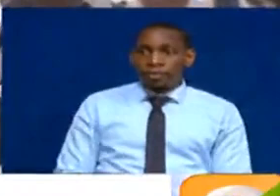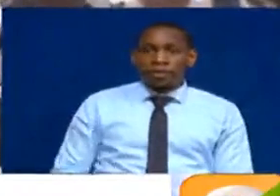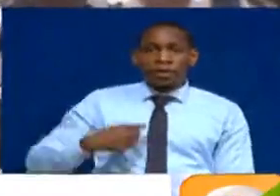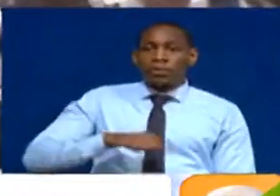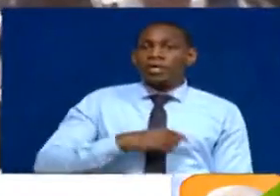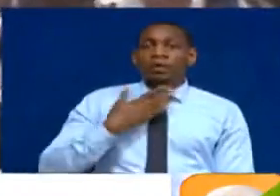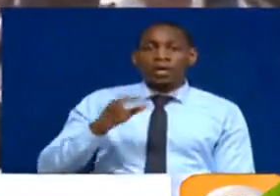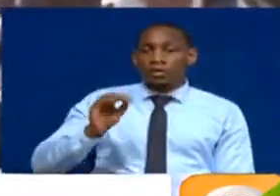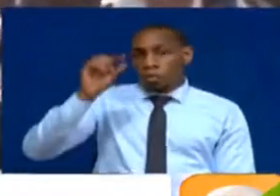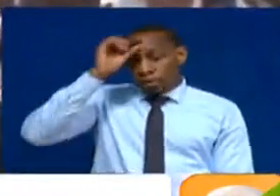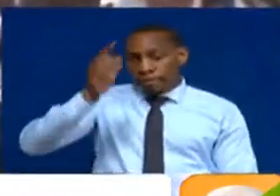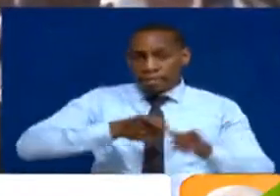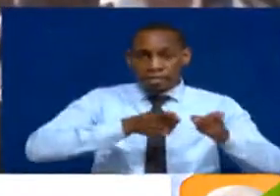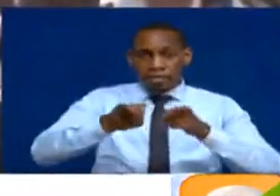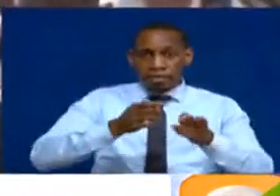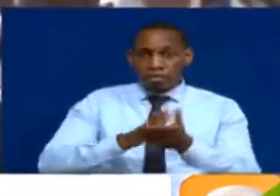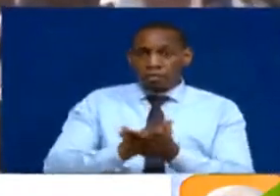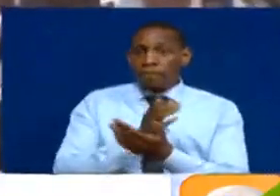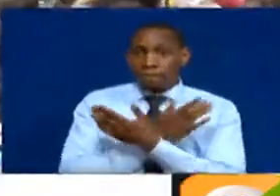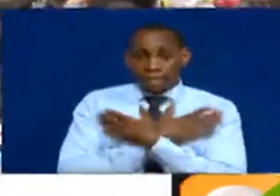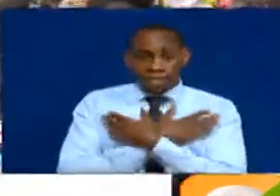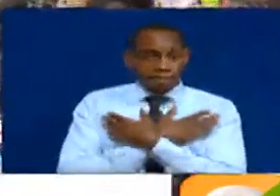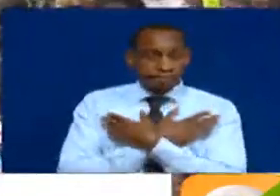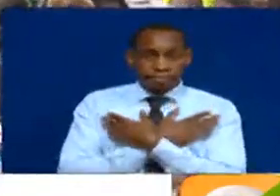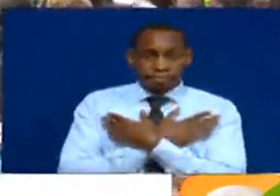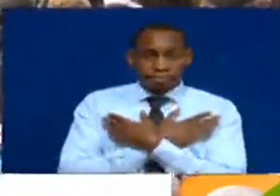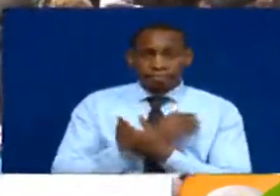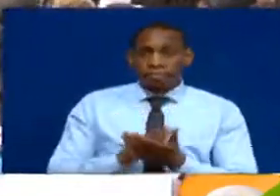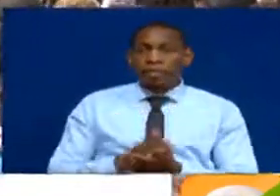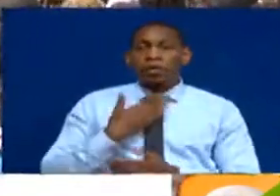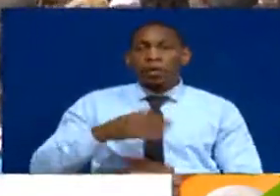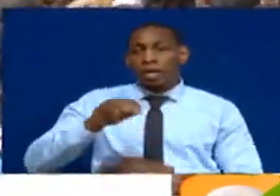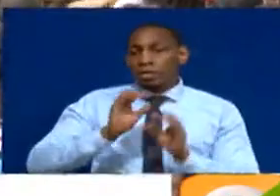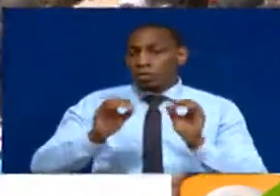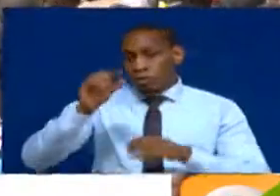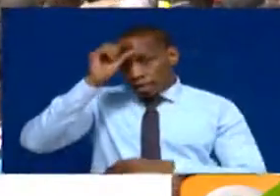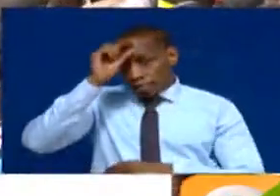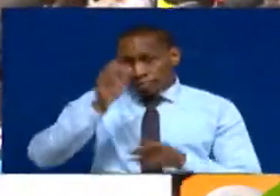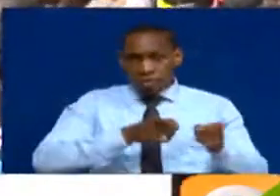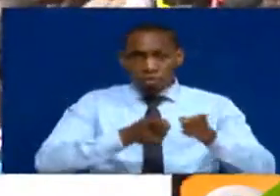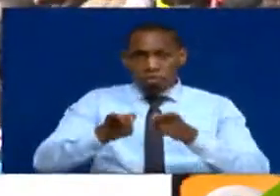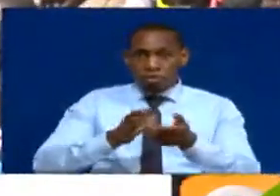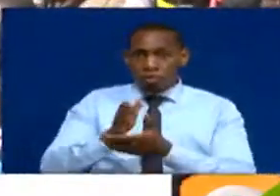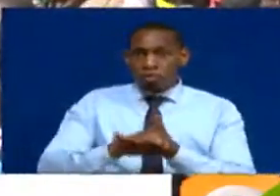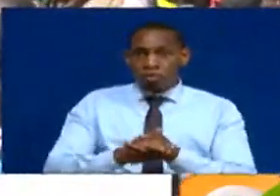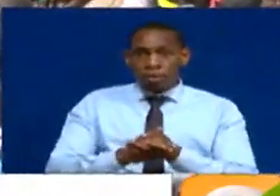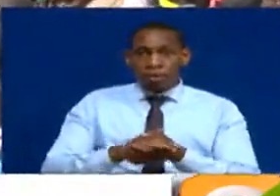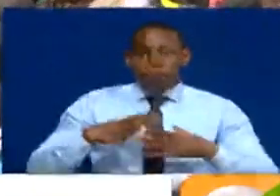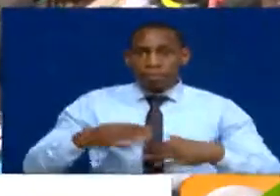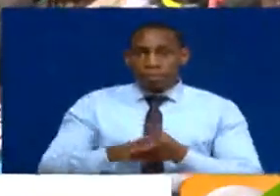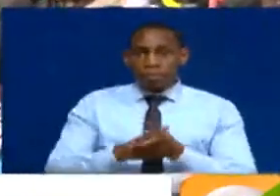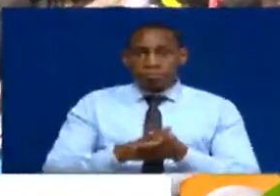not want a government run by proxy. We do not want a government run by remote